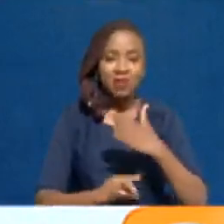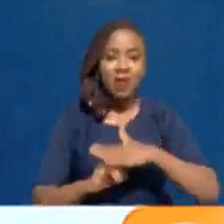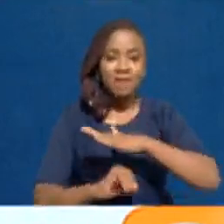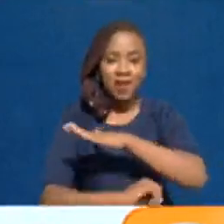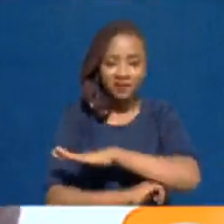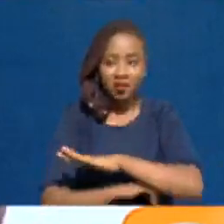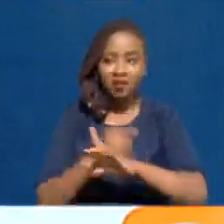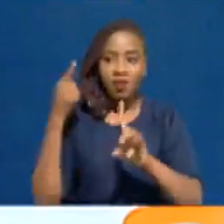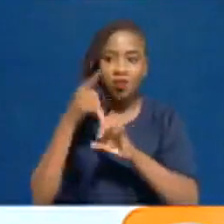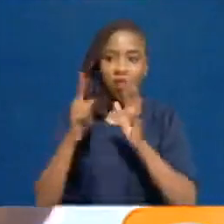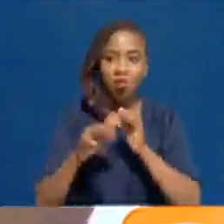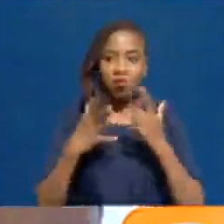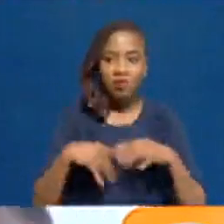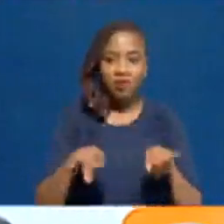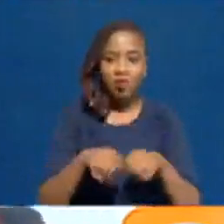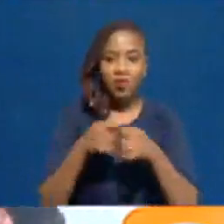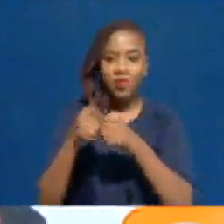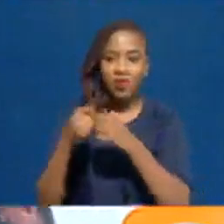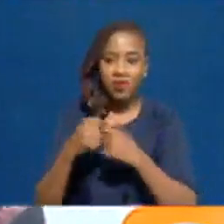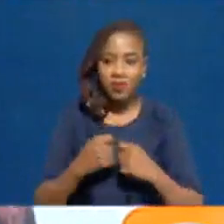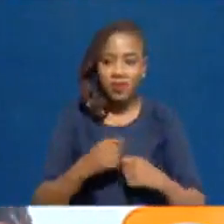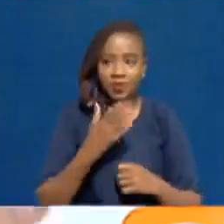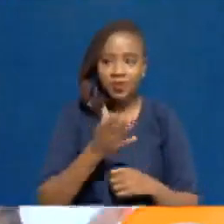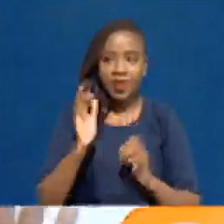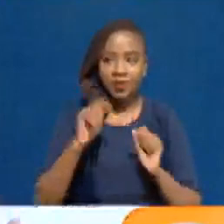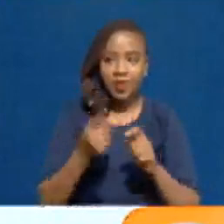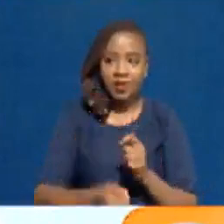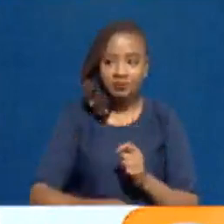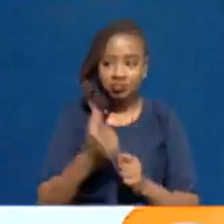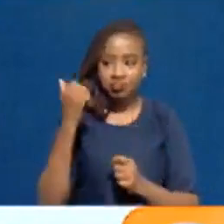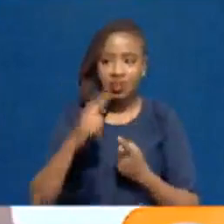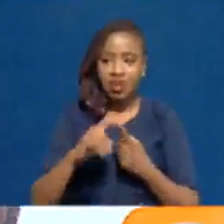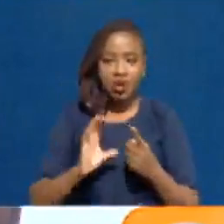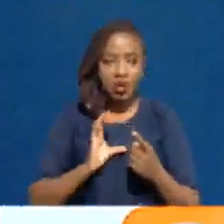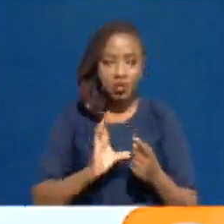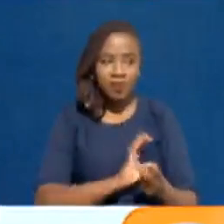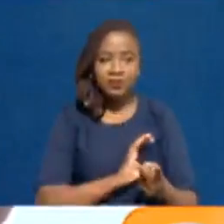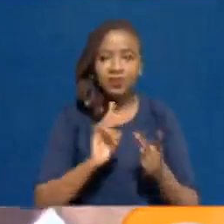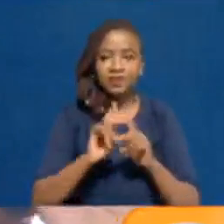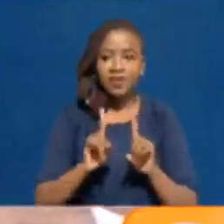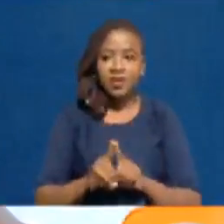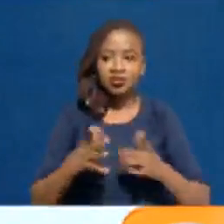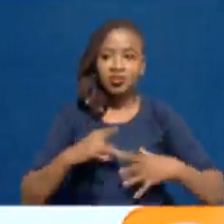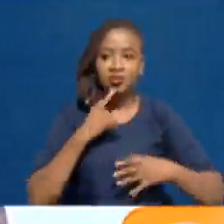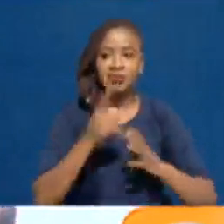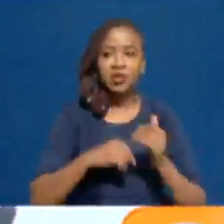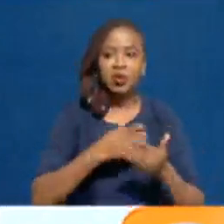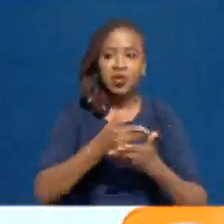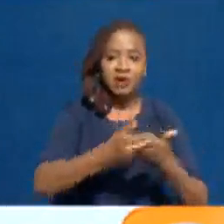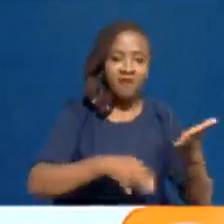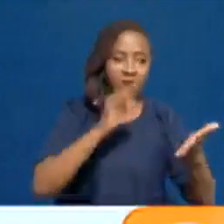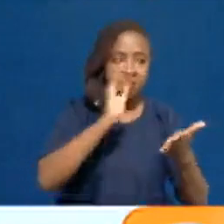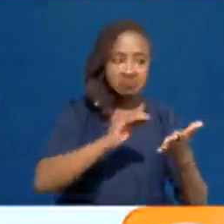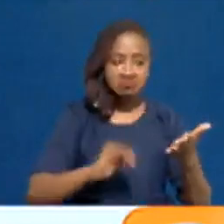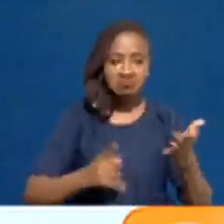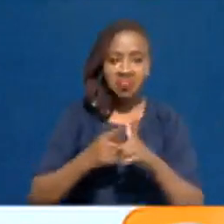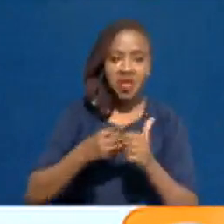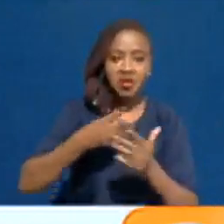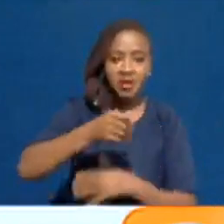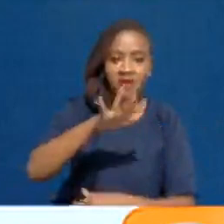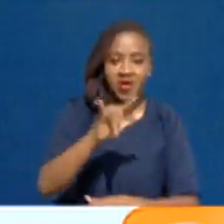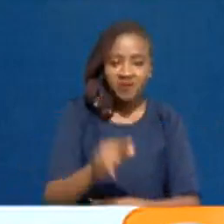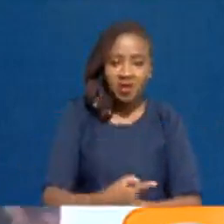atuondolee wale makateli pale katikati ya committee na wale wanaosema jaza form ulipe shilingi